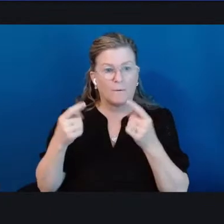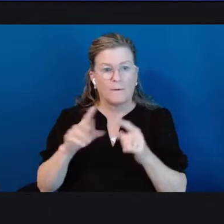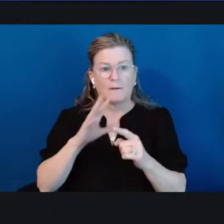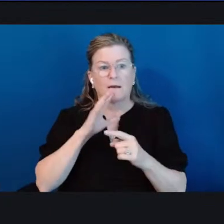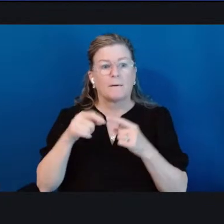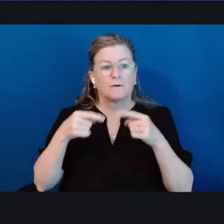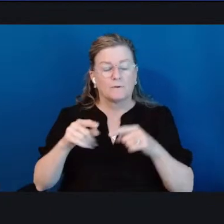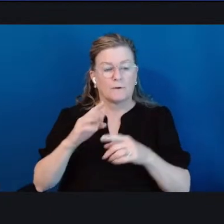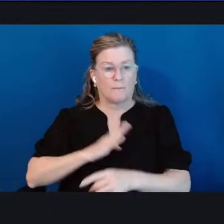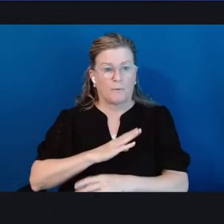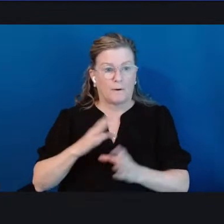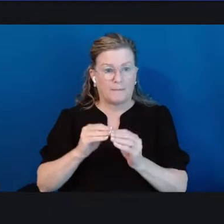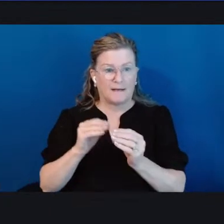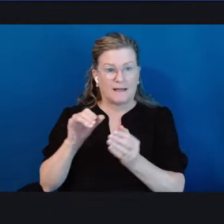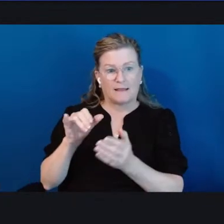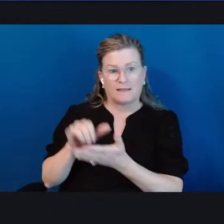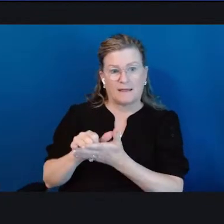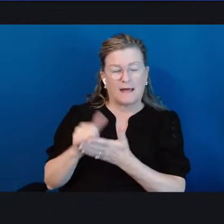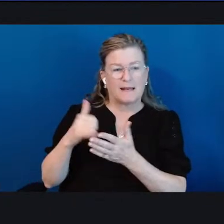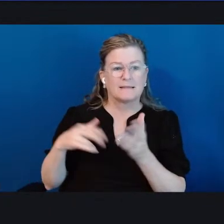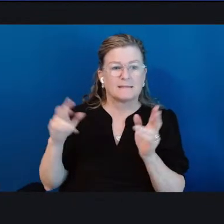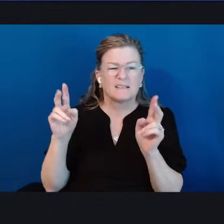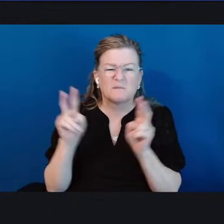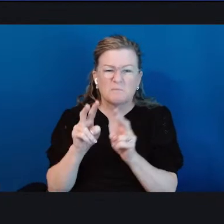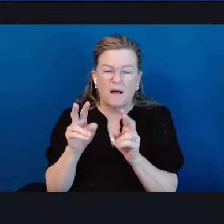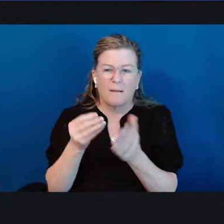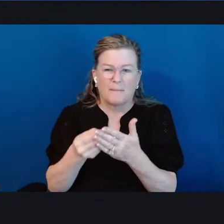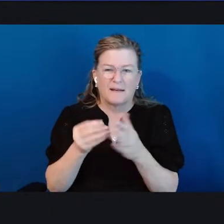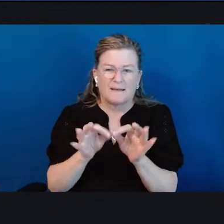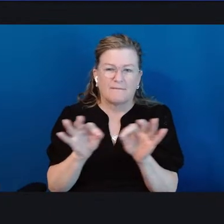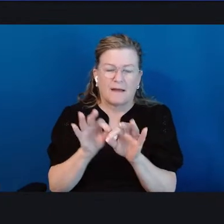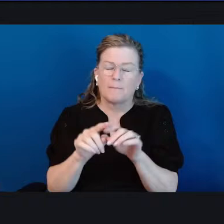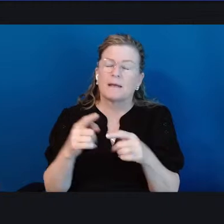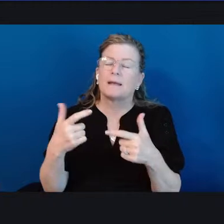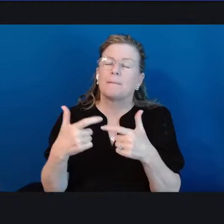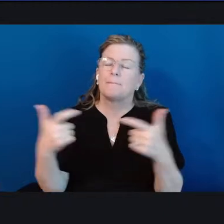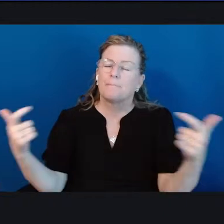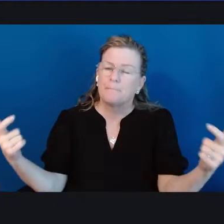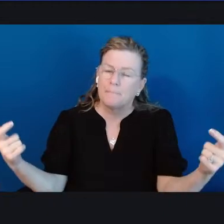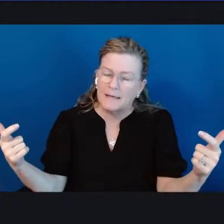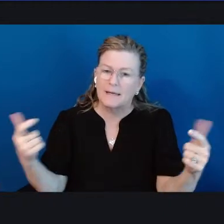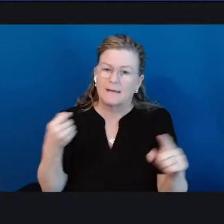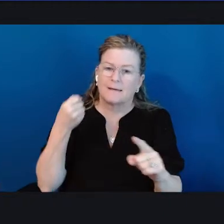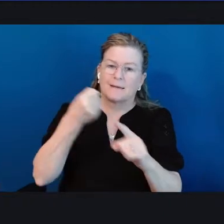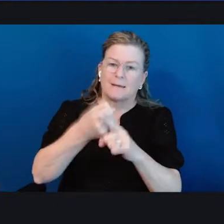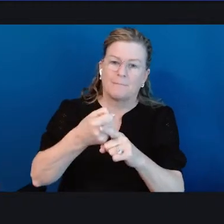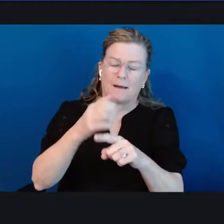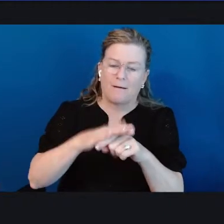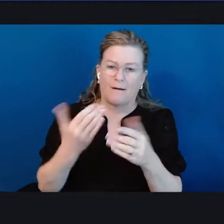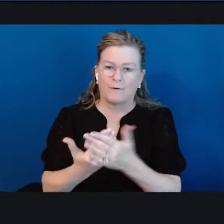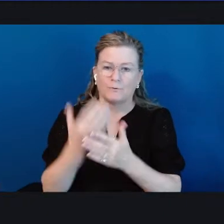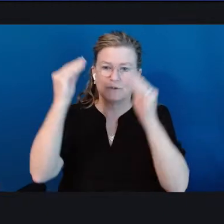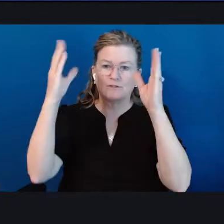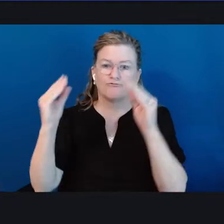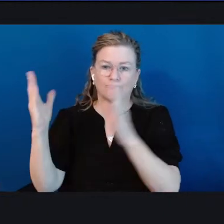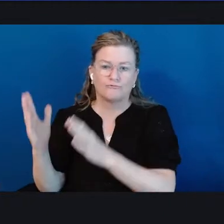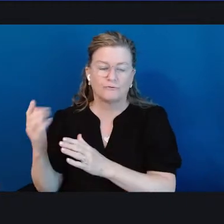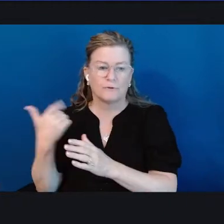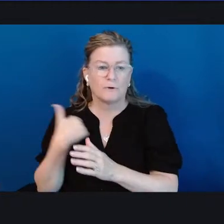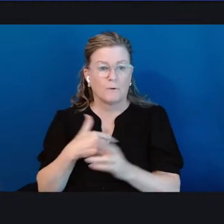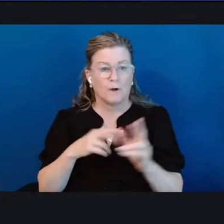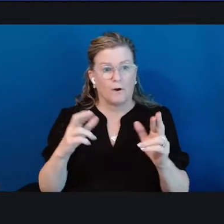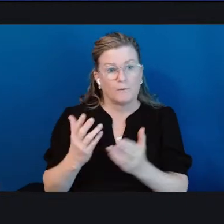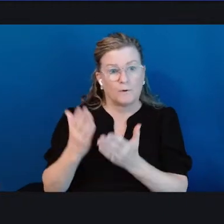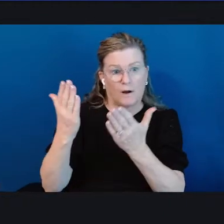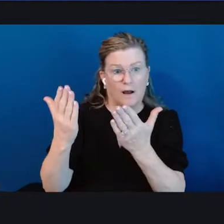board meeting, that has a small monetary value, but a real big bang for the buck. We're hoping to offer some more time for